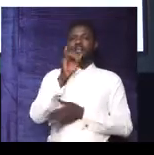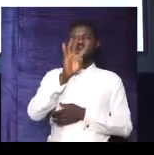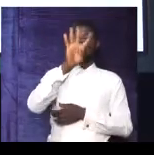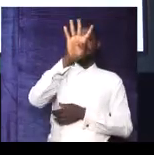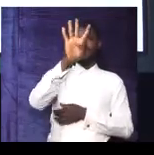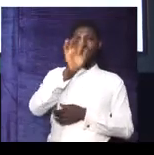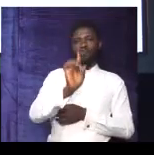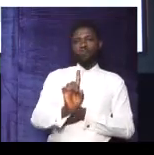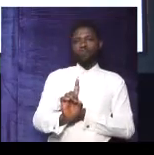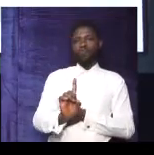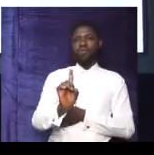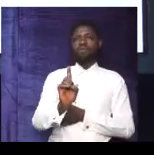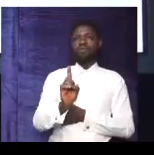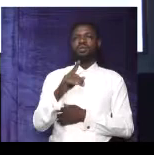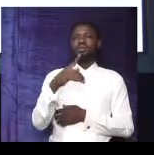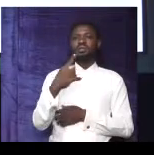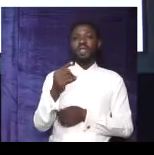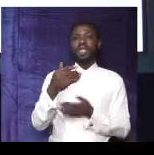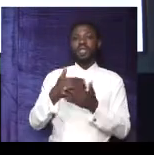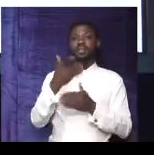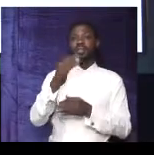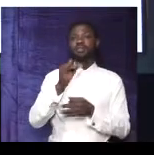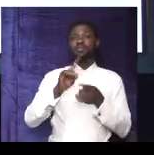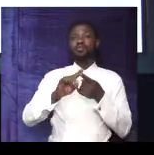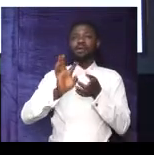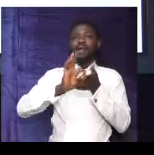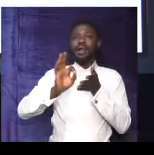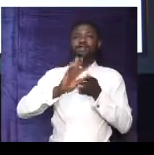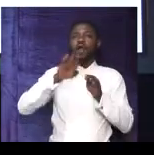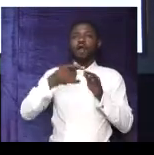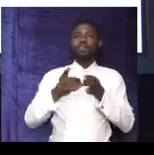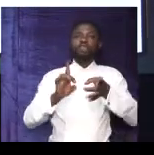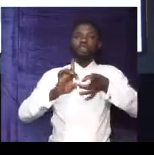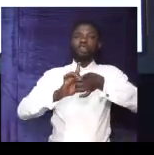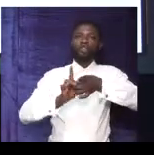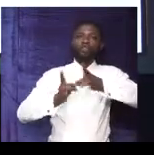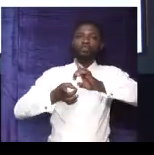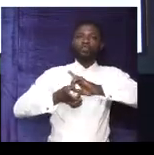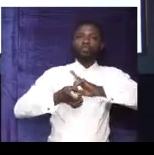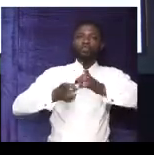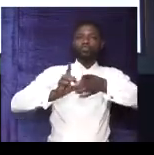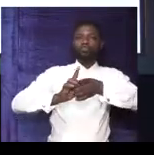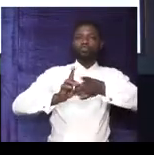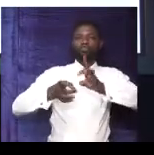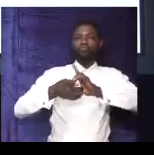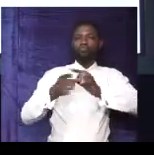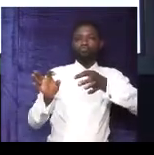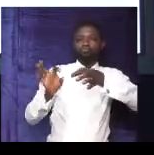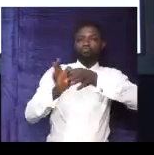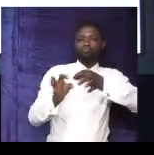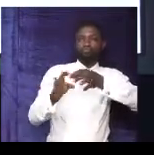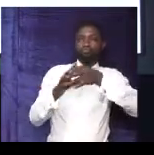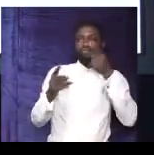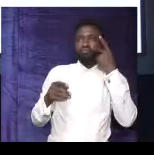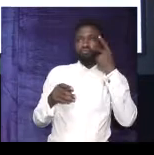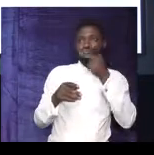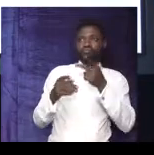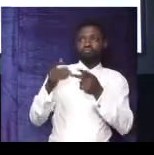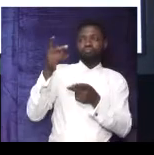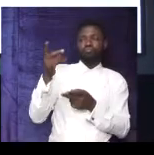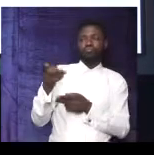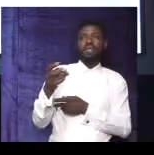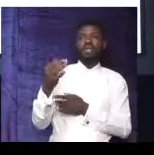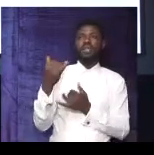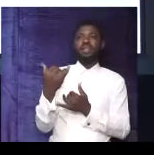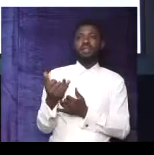that is 41. Now of course the next thing to do is to count all the intersection points. I've highlighted them